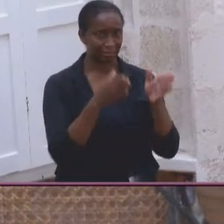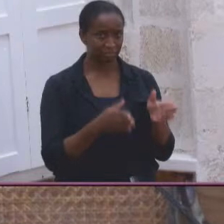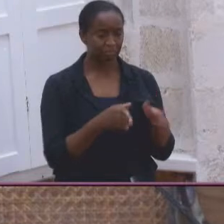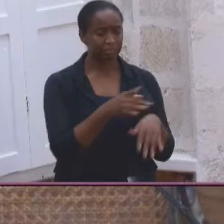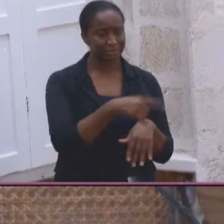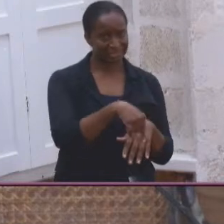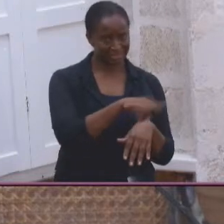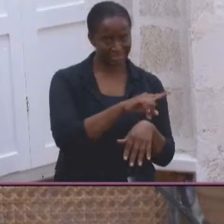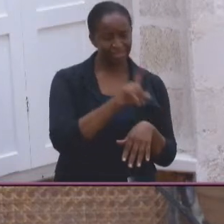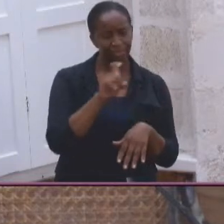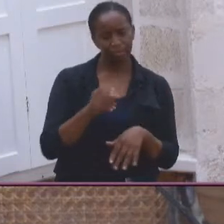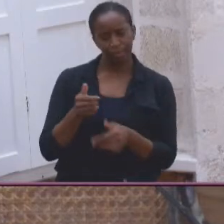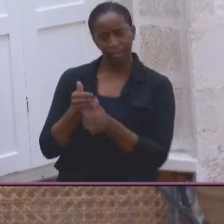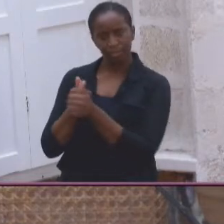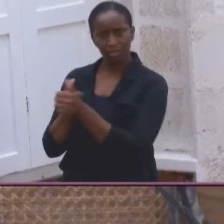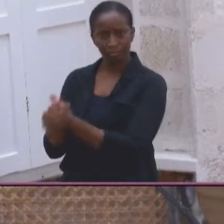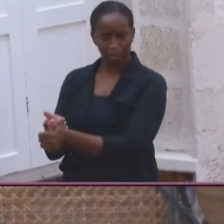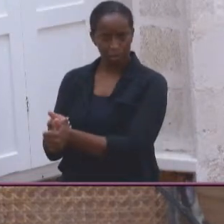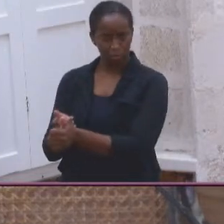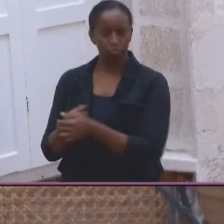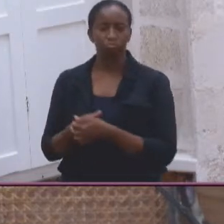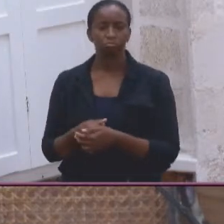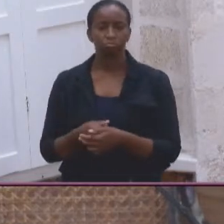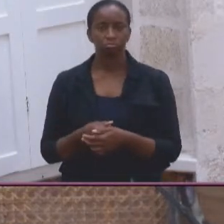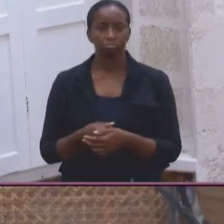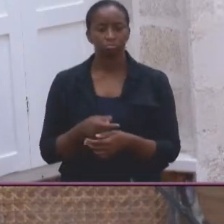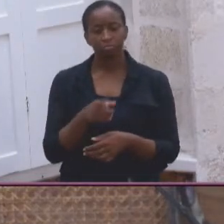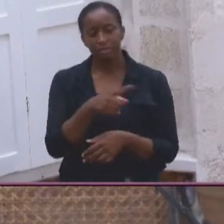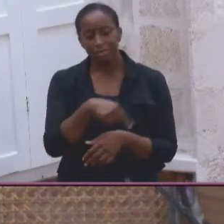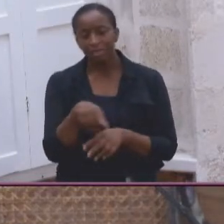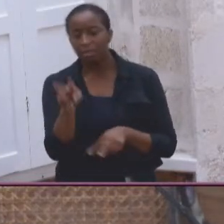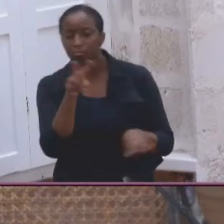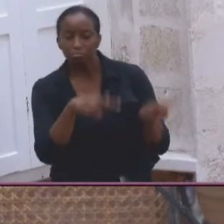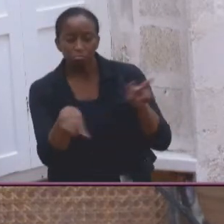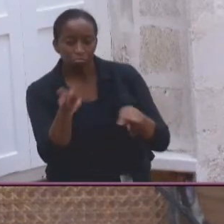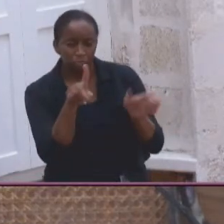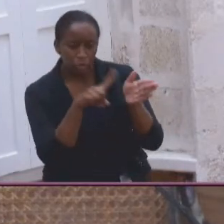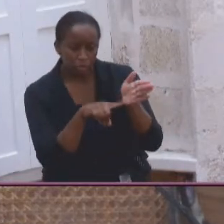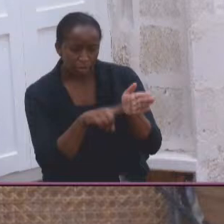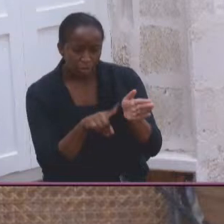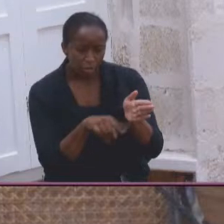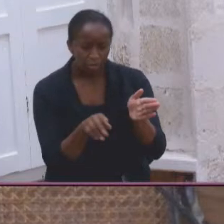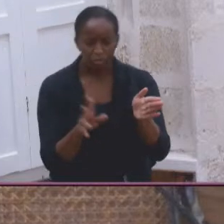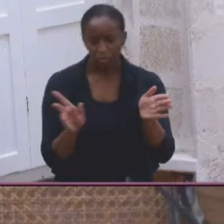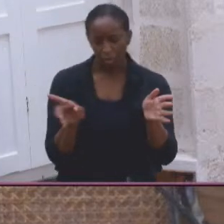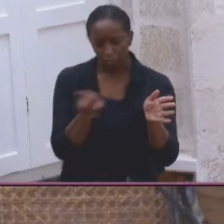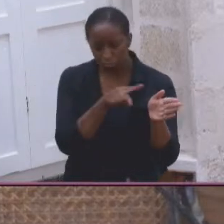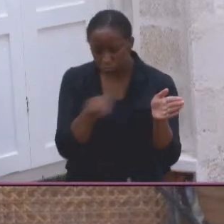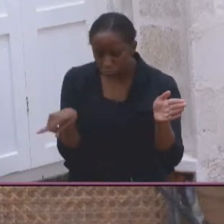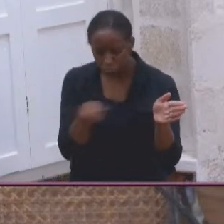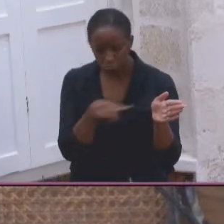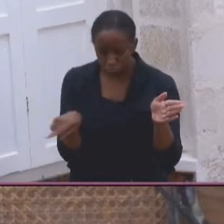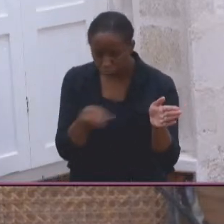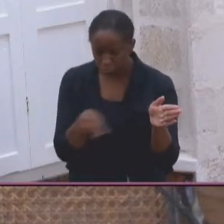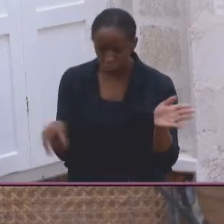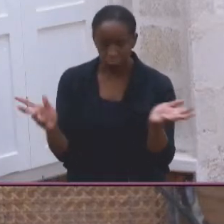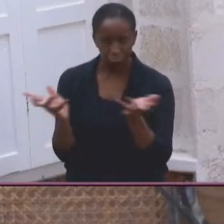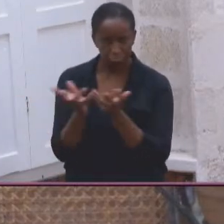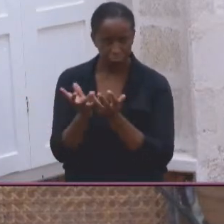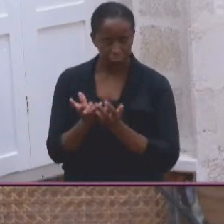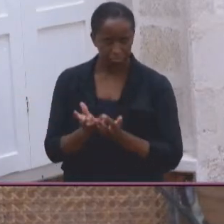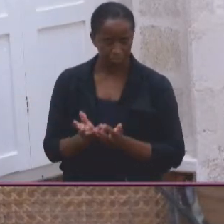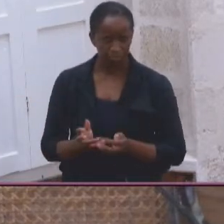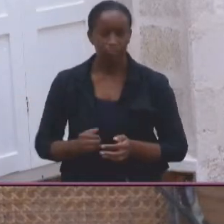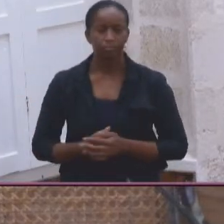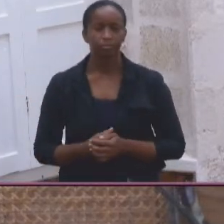And I don't think that there's much disagreement with the amendments here, except for the troubling issue of the